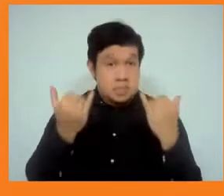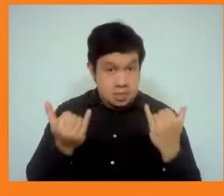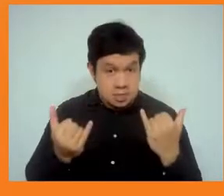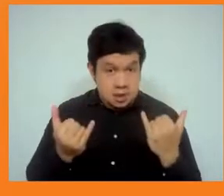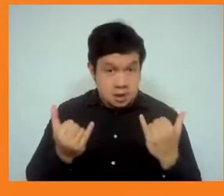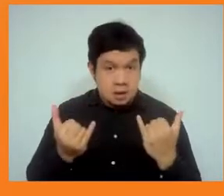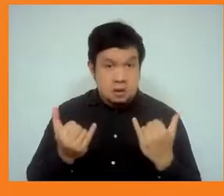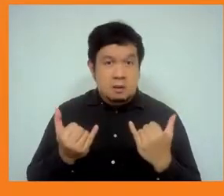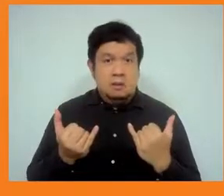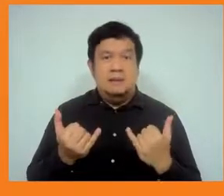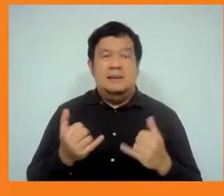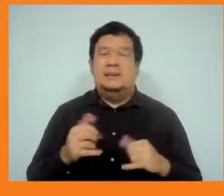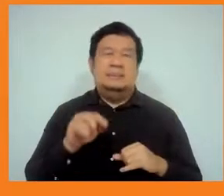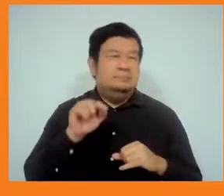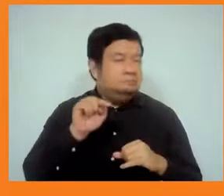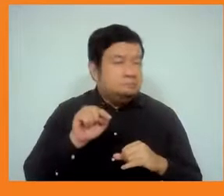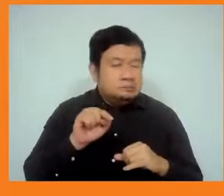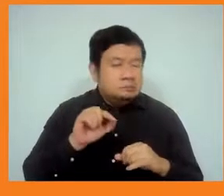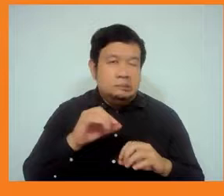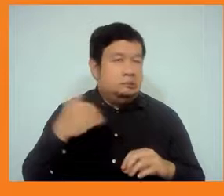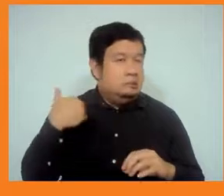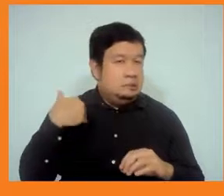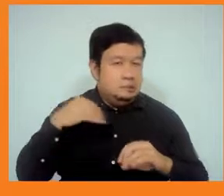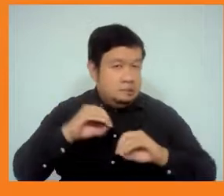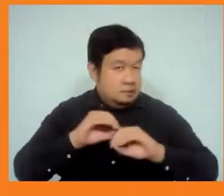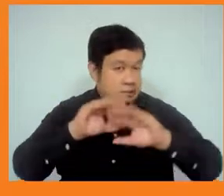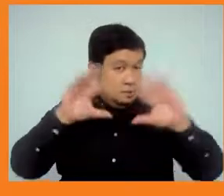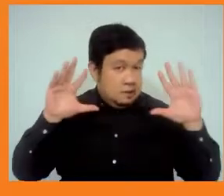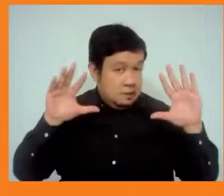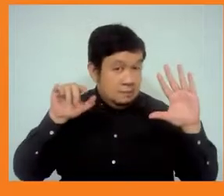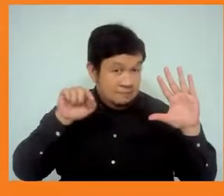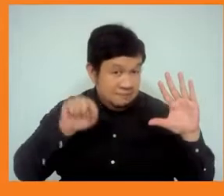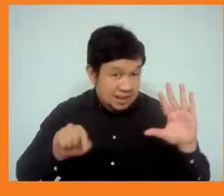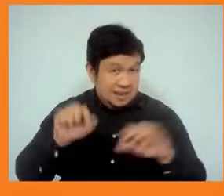five areas that I want to bring to your attention. I hope